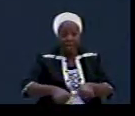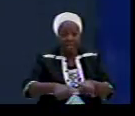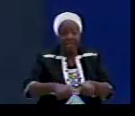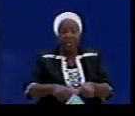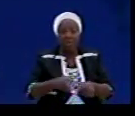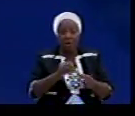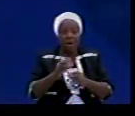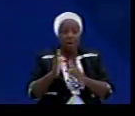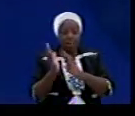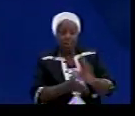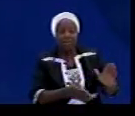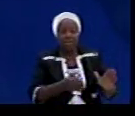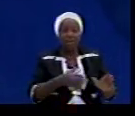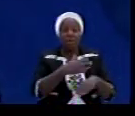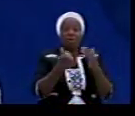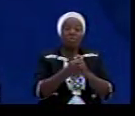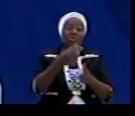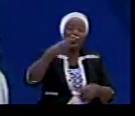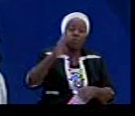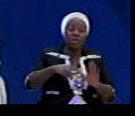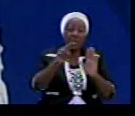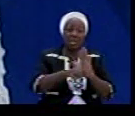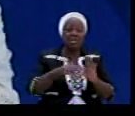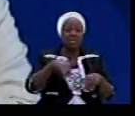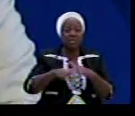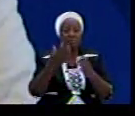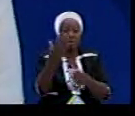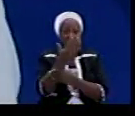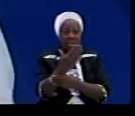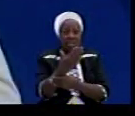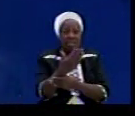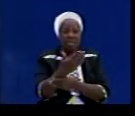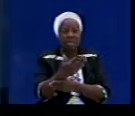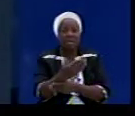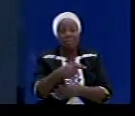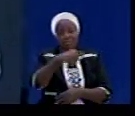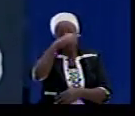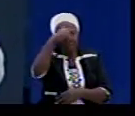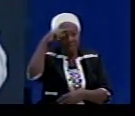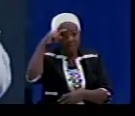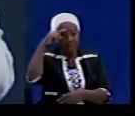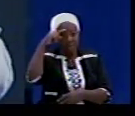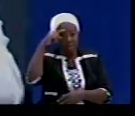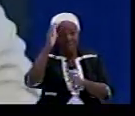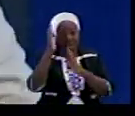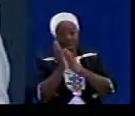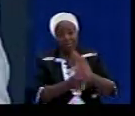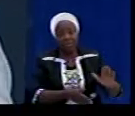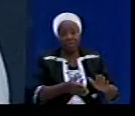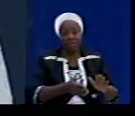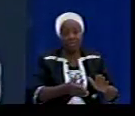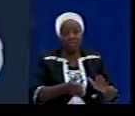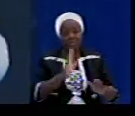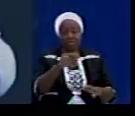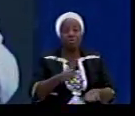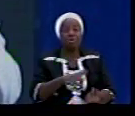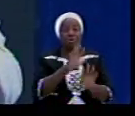abandon the violence in your hand. Because, abandon your